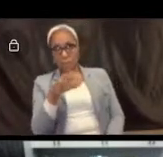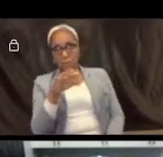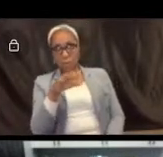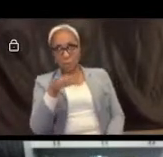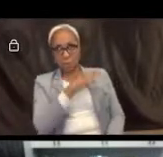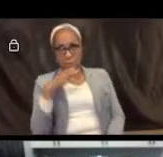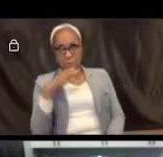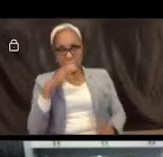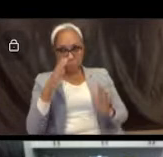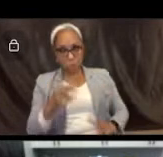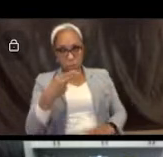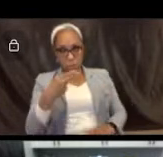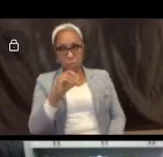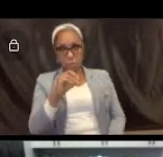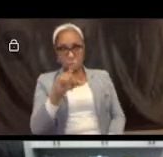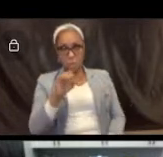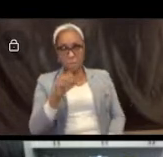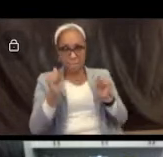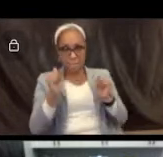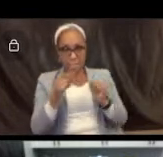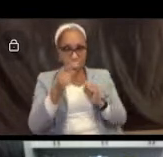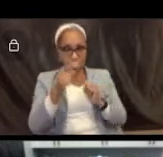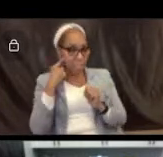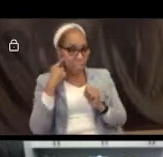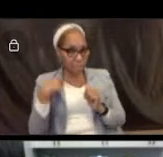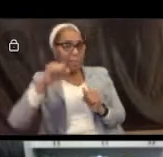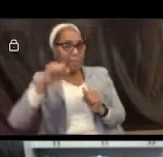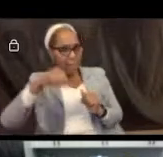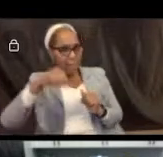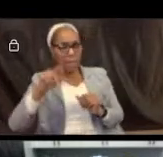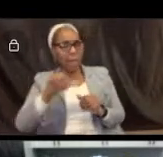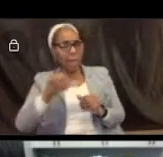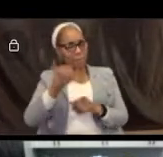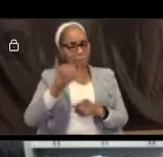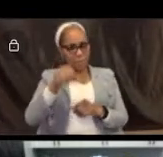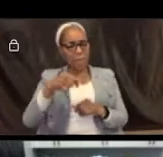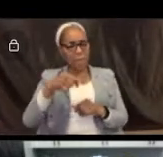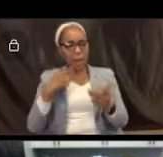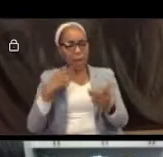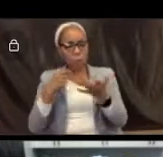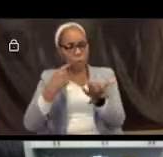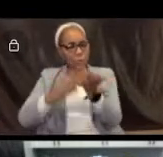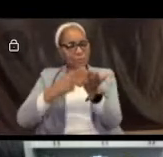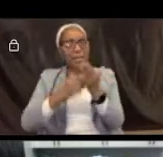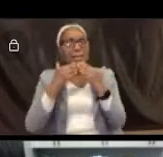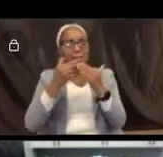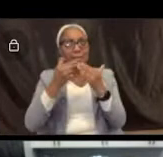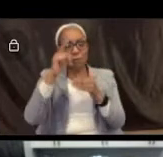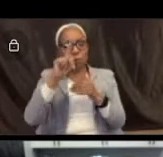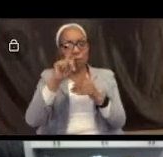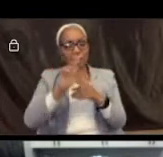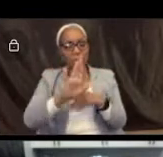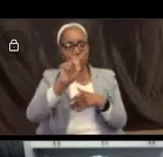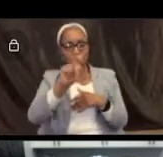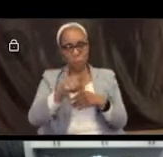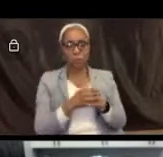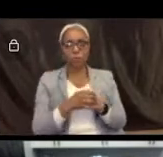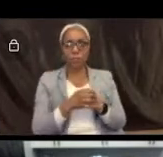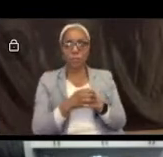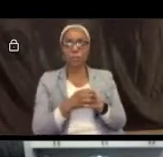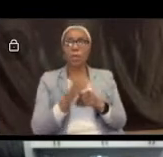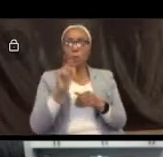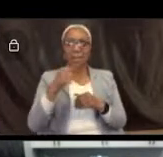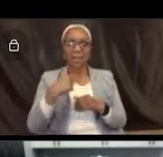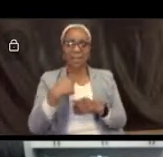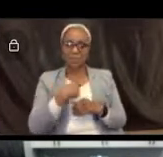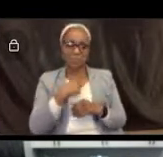Commissioner Hodge, can you hear me? Yes, sir. That was what I was going to address. Thank you for the question. I'm not